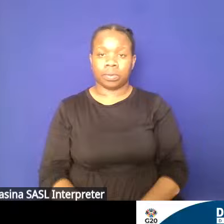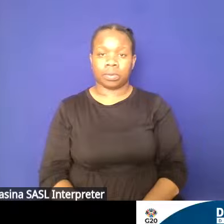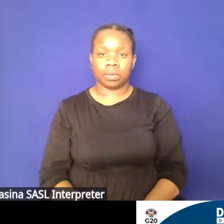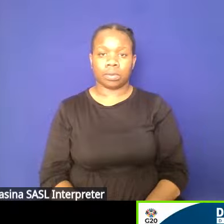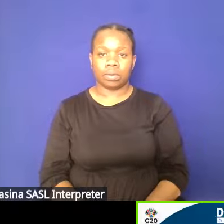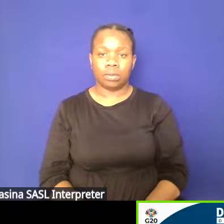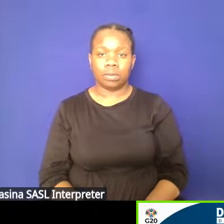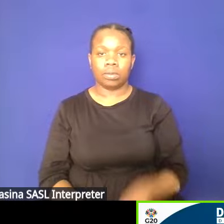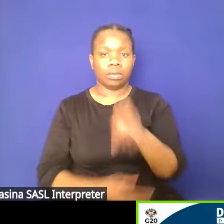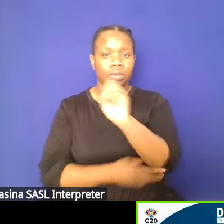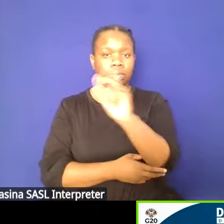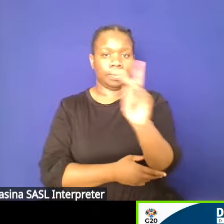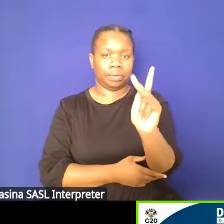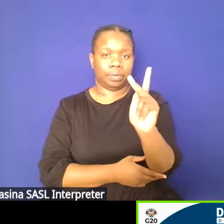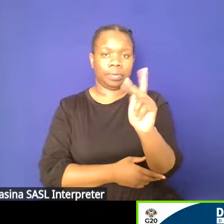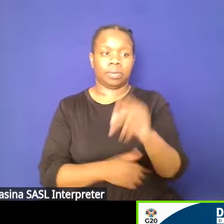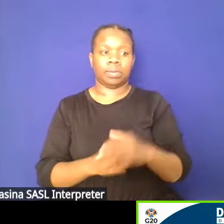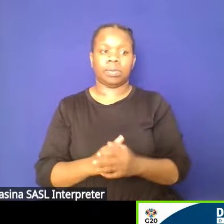Okay.